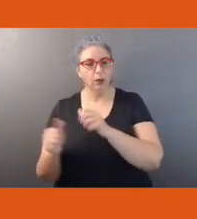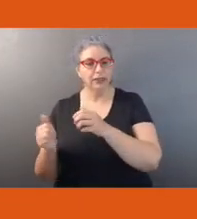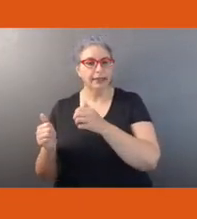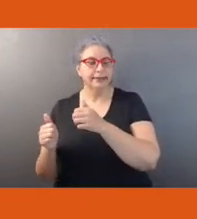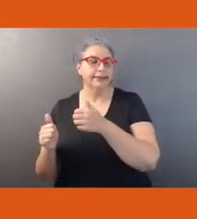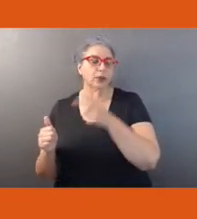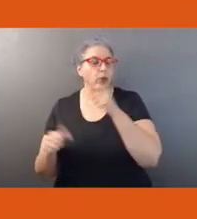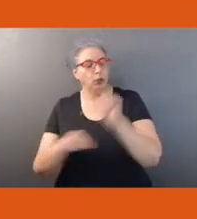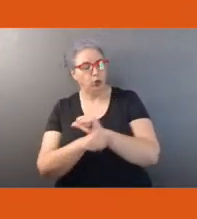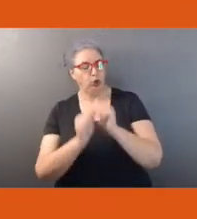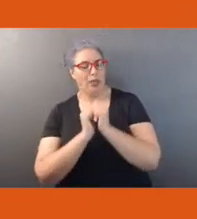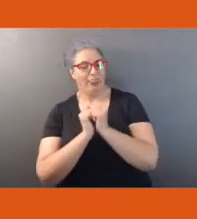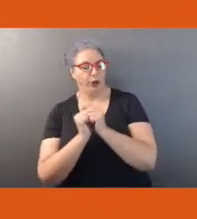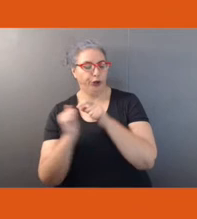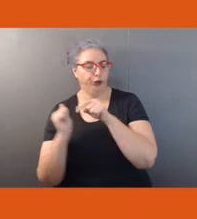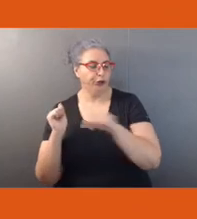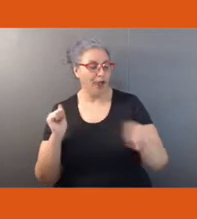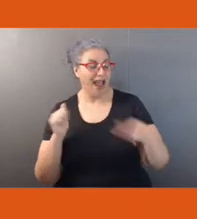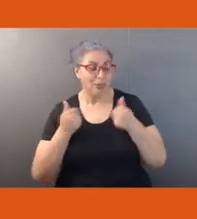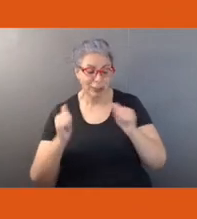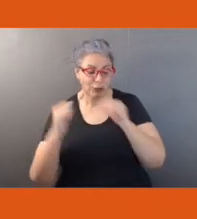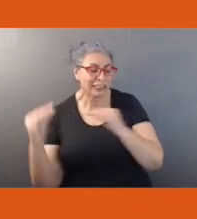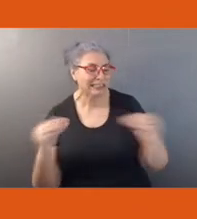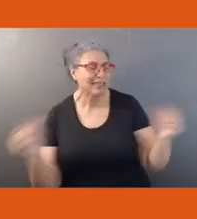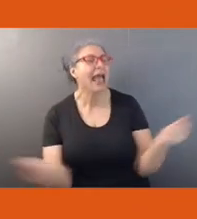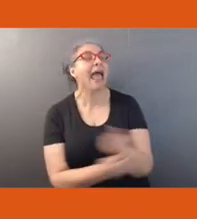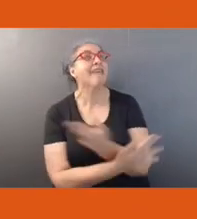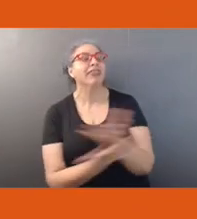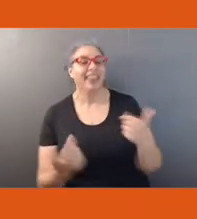work with that I try to teach them